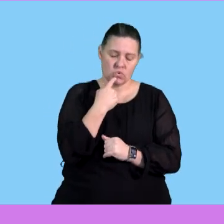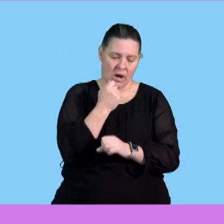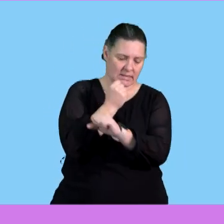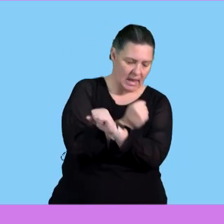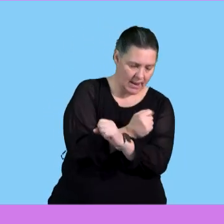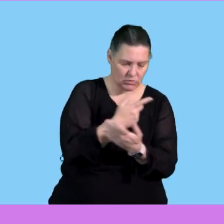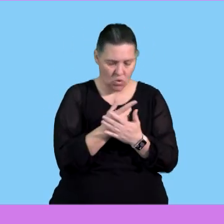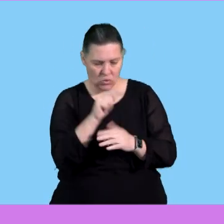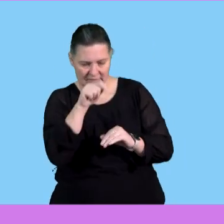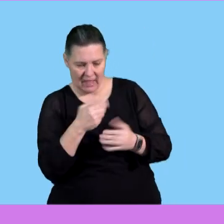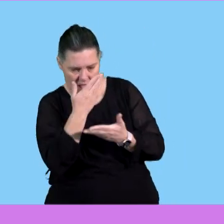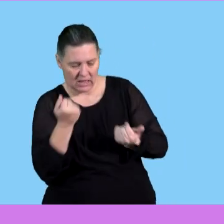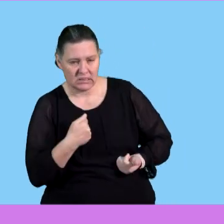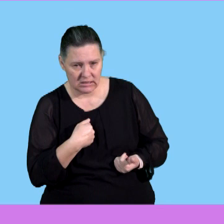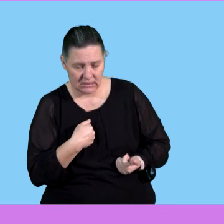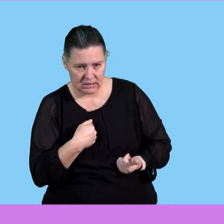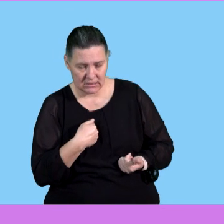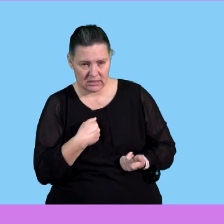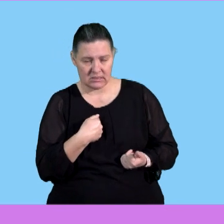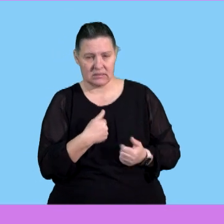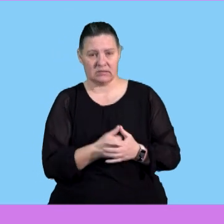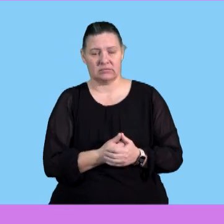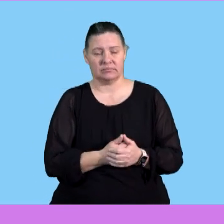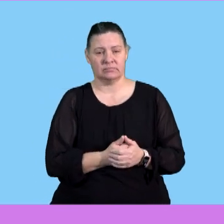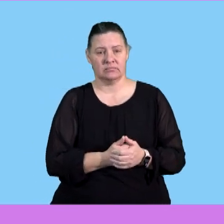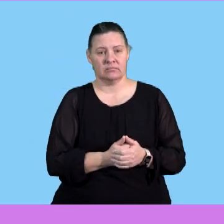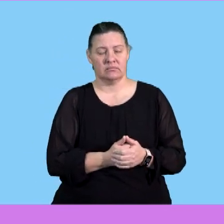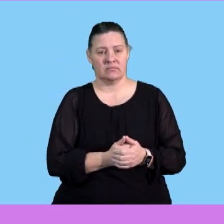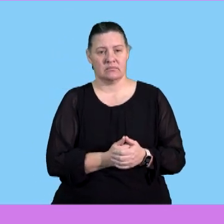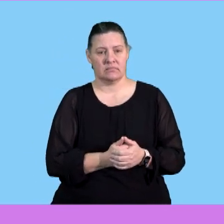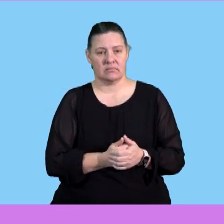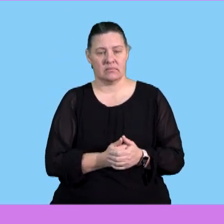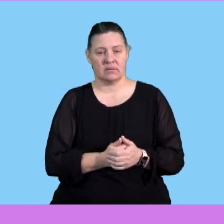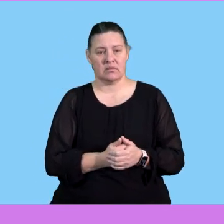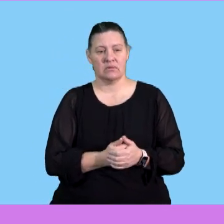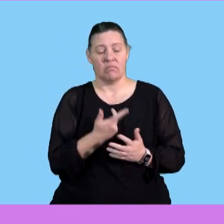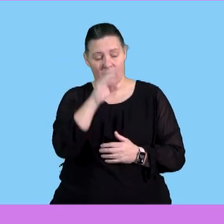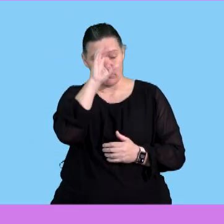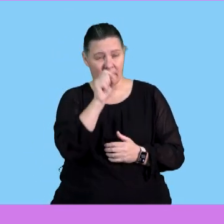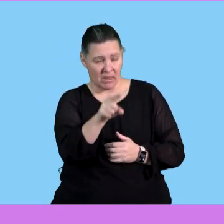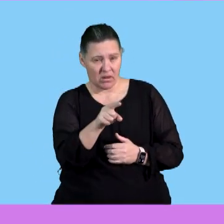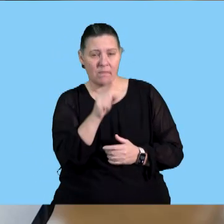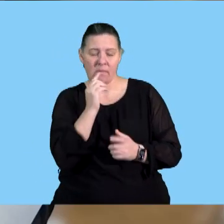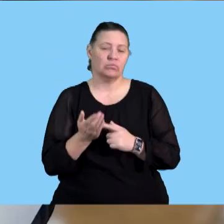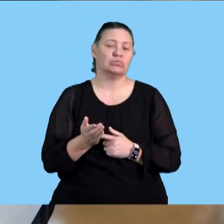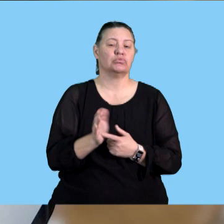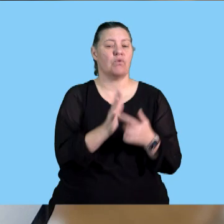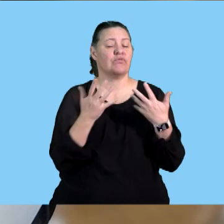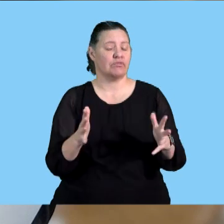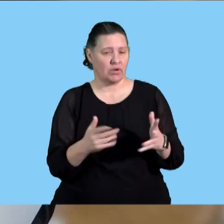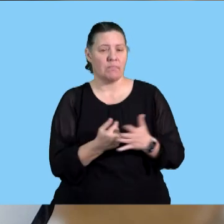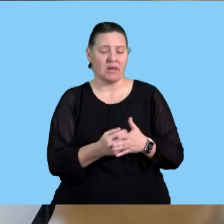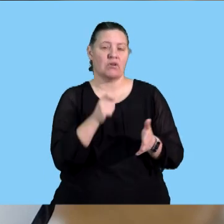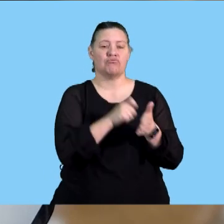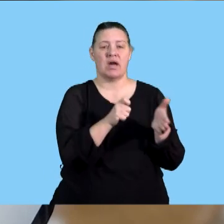whether to multiply or to divide when you convert between the currencies. So remember, I have shown you that